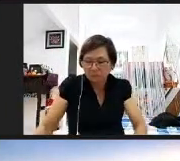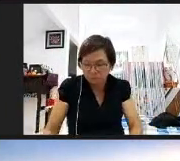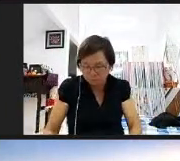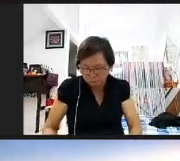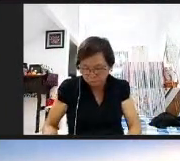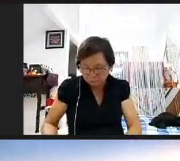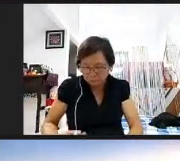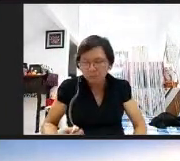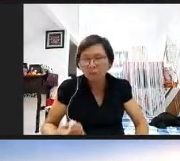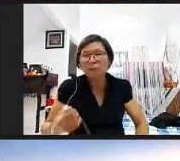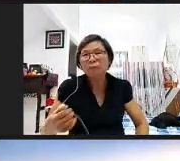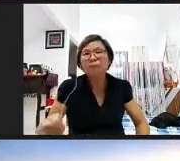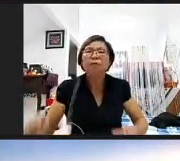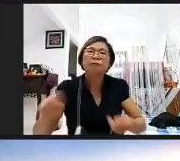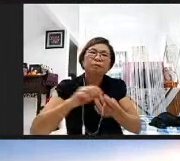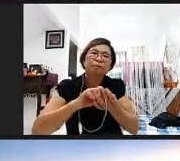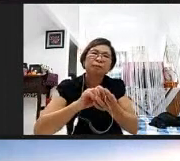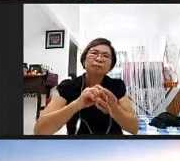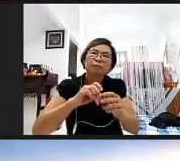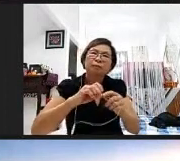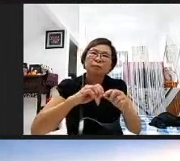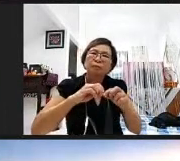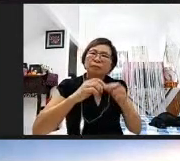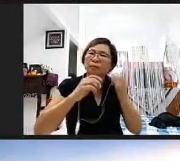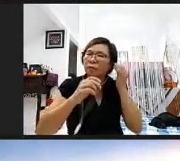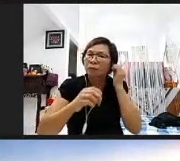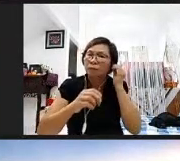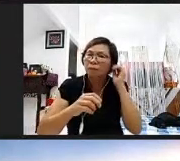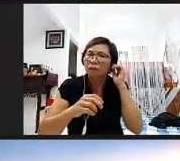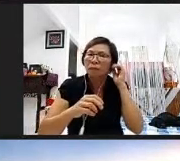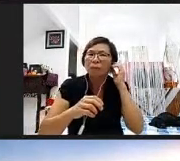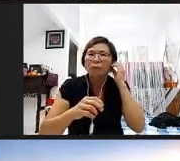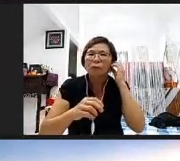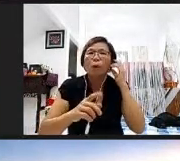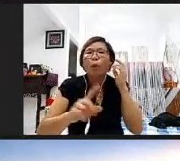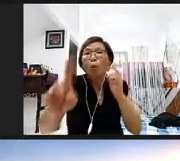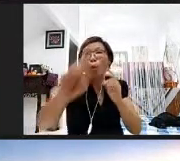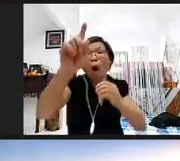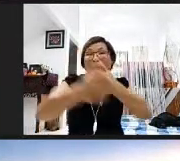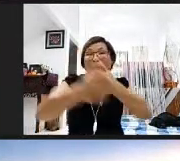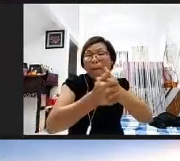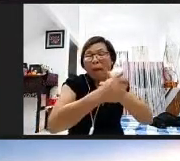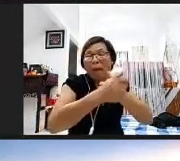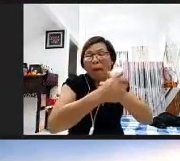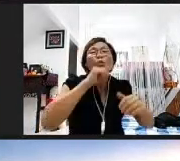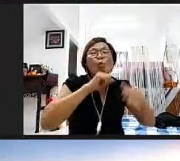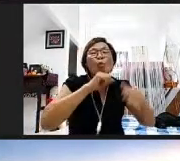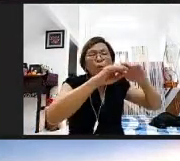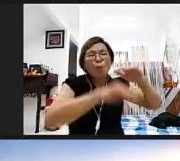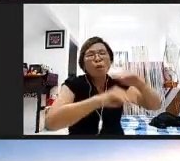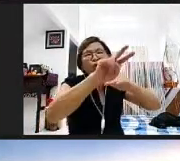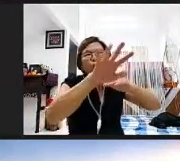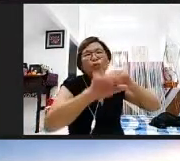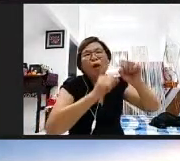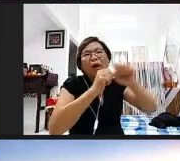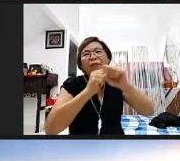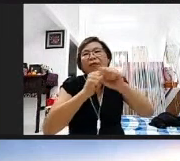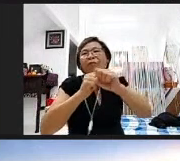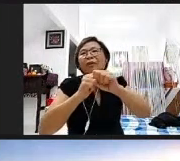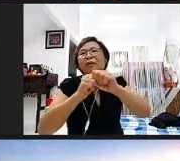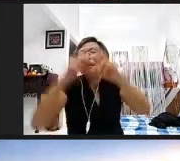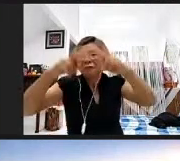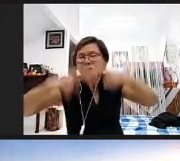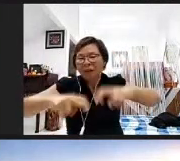higher risk. So the one of the risk factor is age below 25. But the one I suspect, because this study was done online, usually